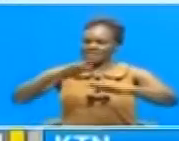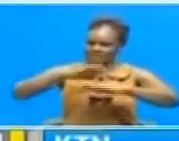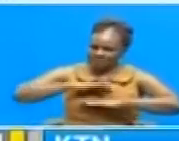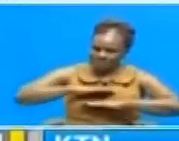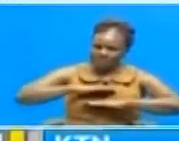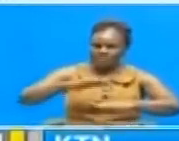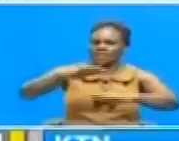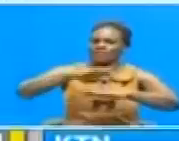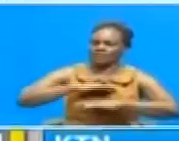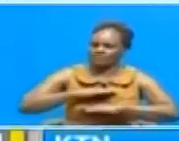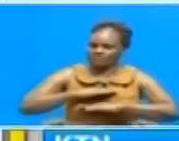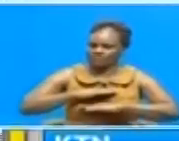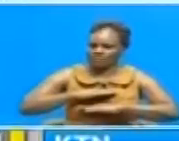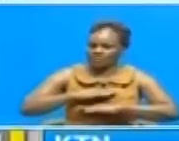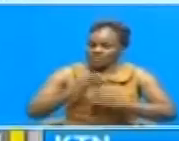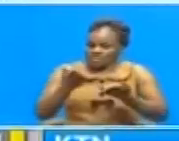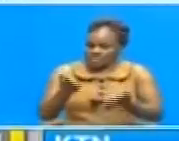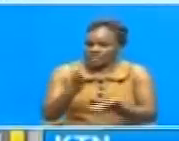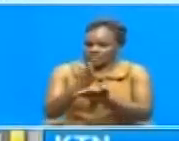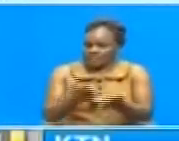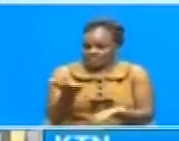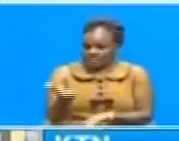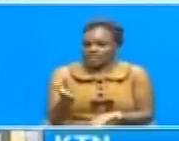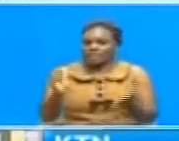enough. This was something that